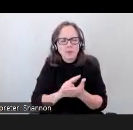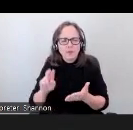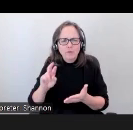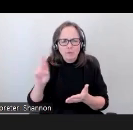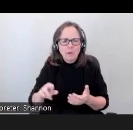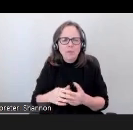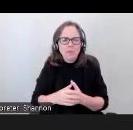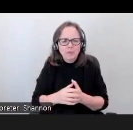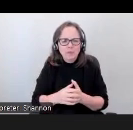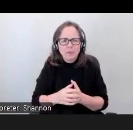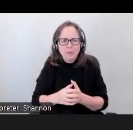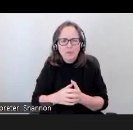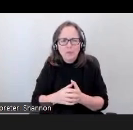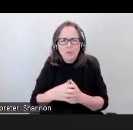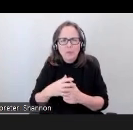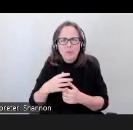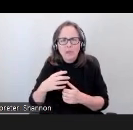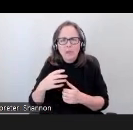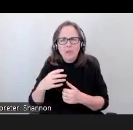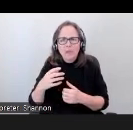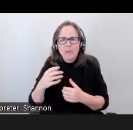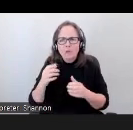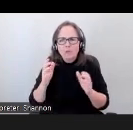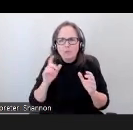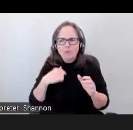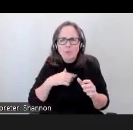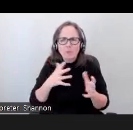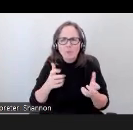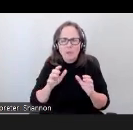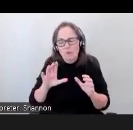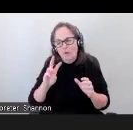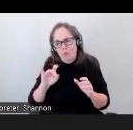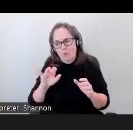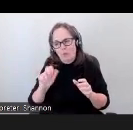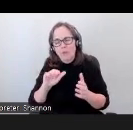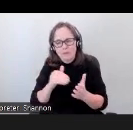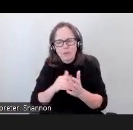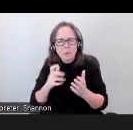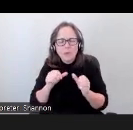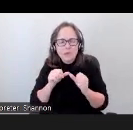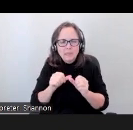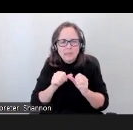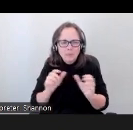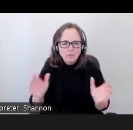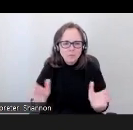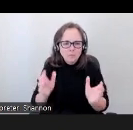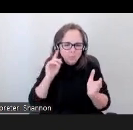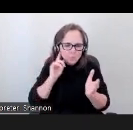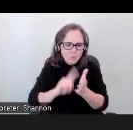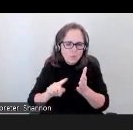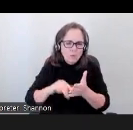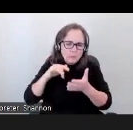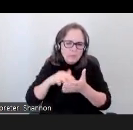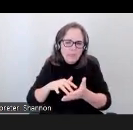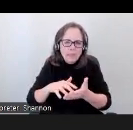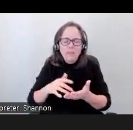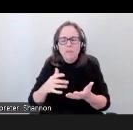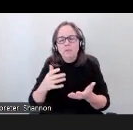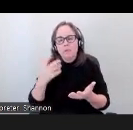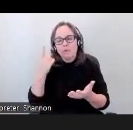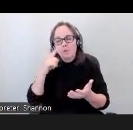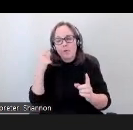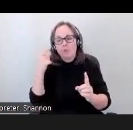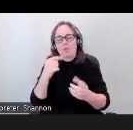Center is to keep pushing the research of cancer care and help our patients the best we can